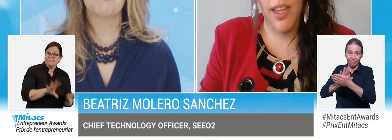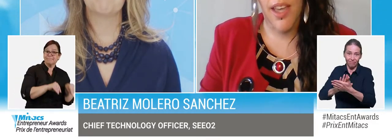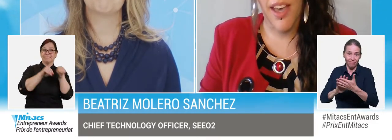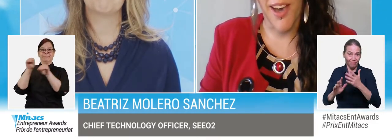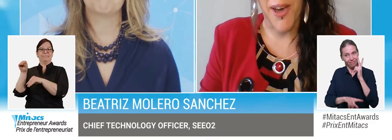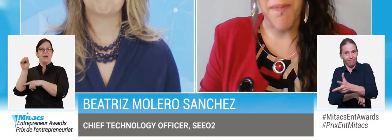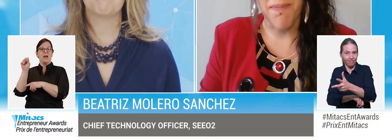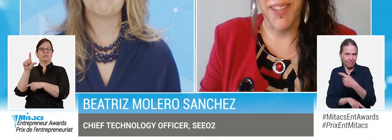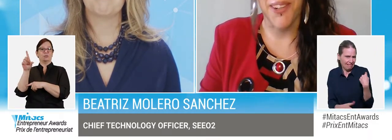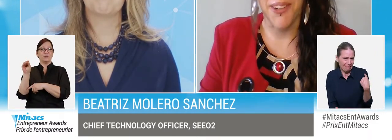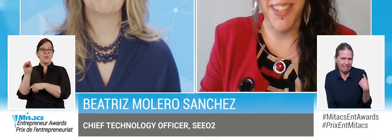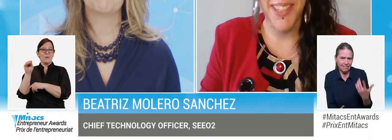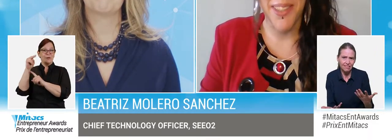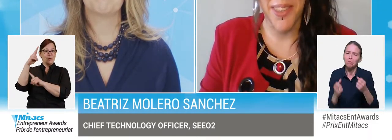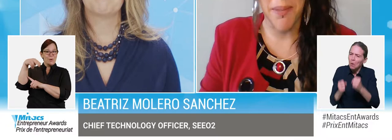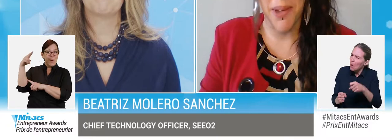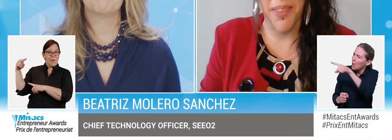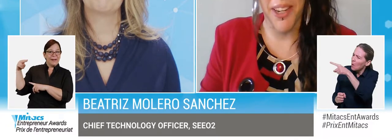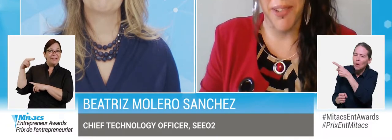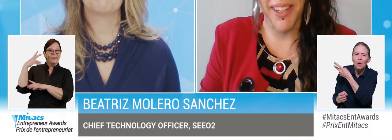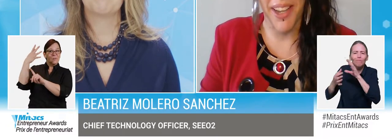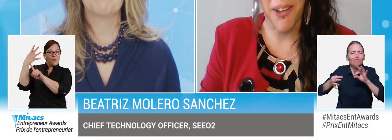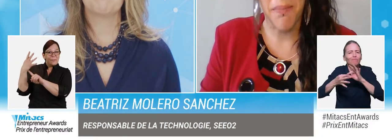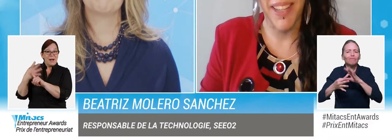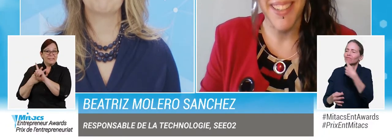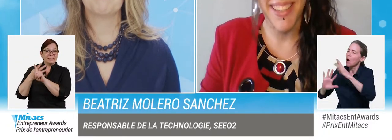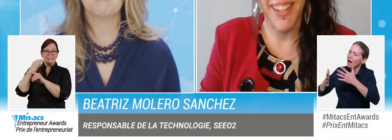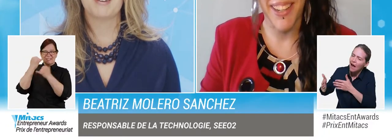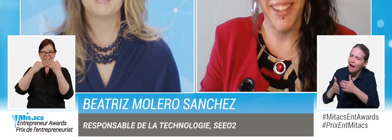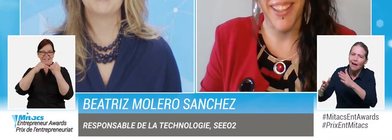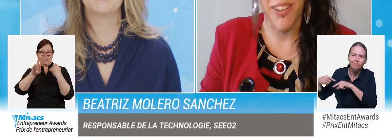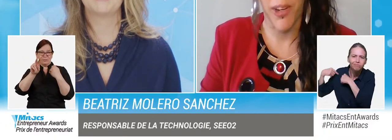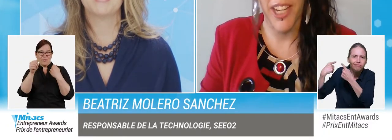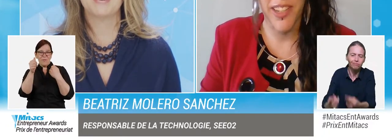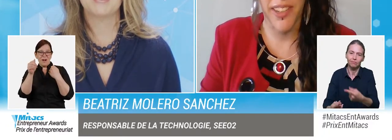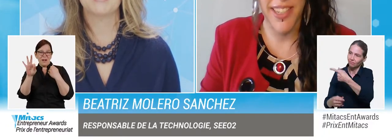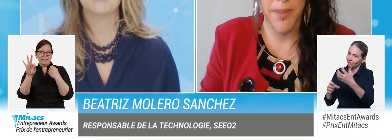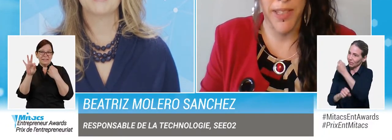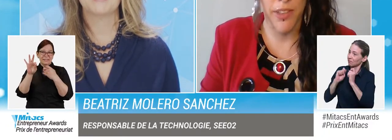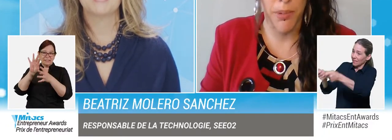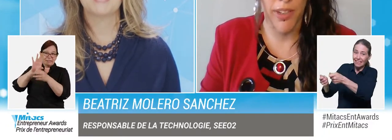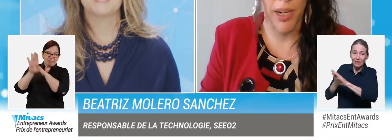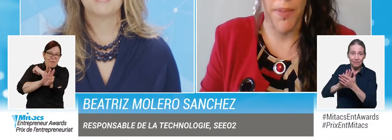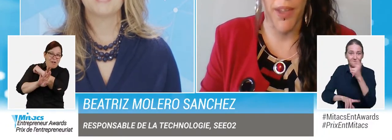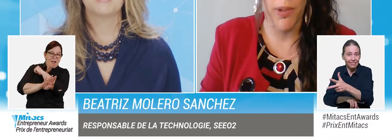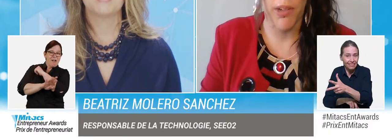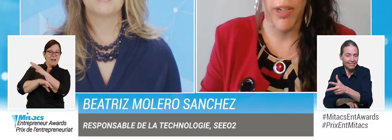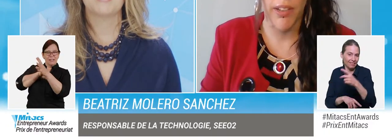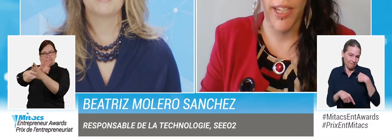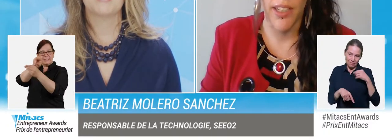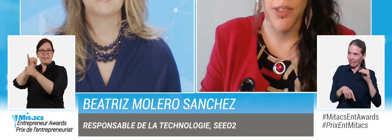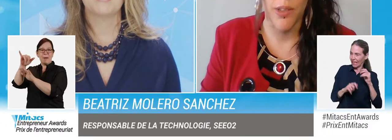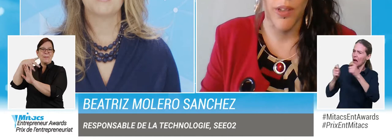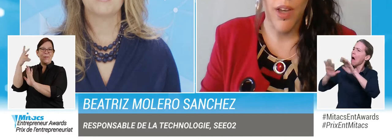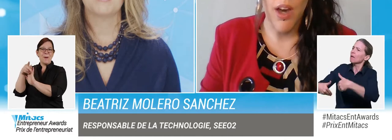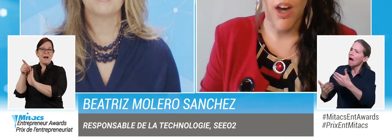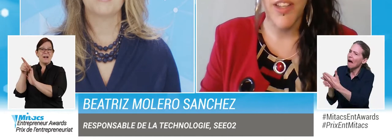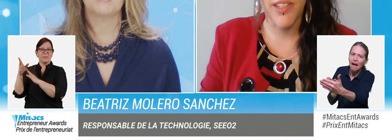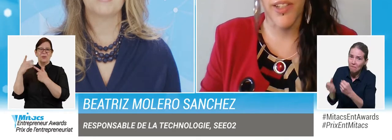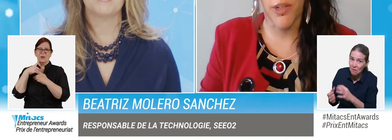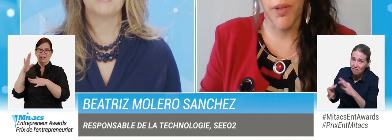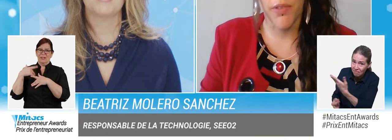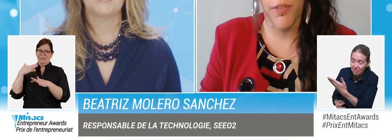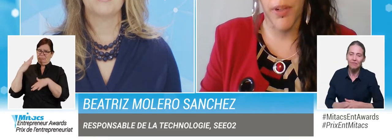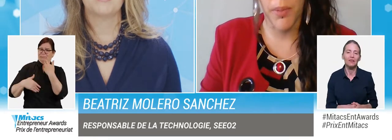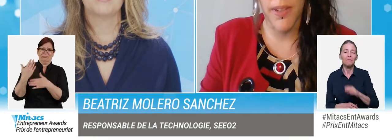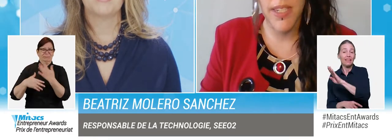interviews. You know, crazy to think about that right now, but we actually got accepted into the program, and then we relocated to